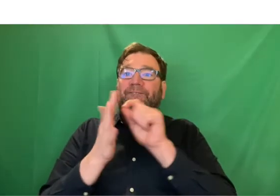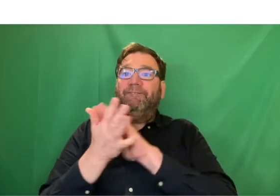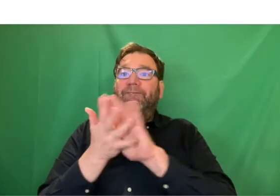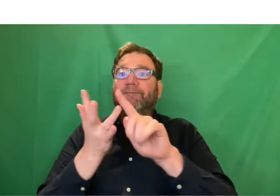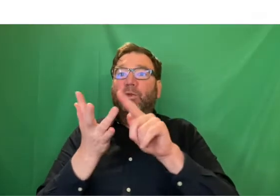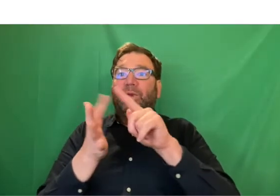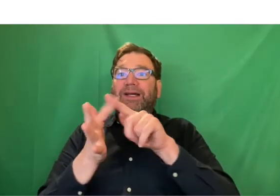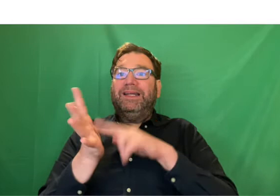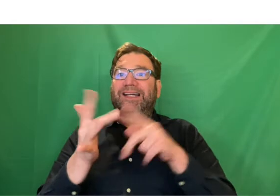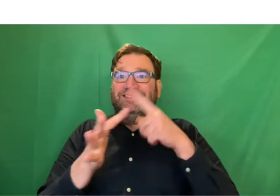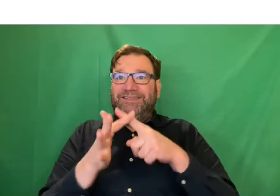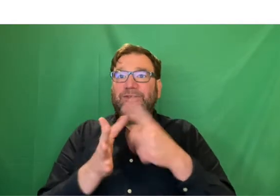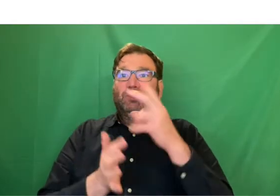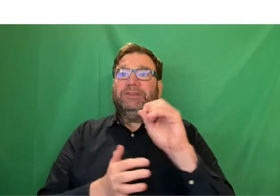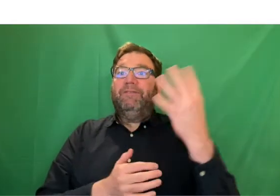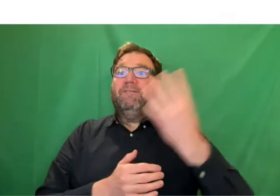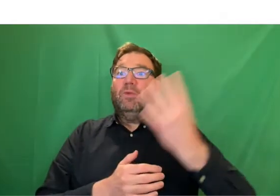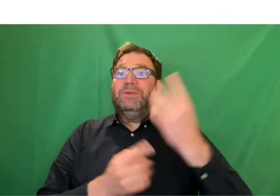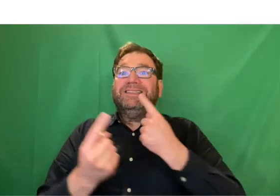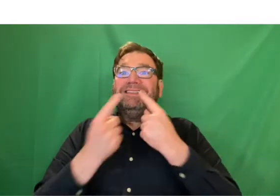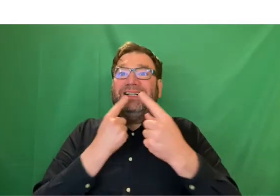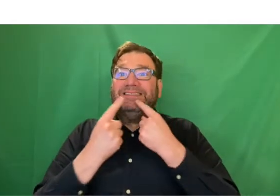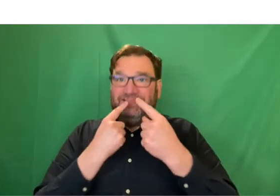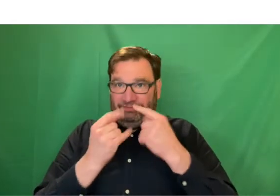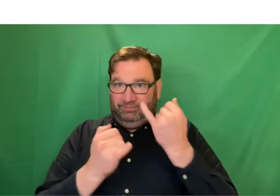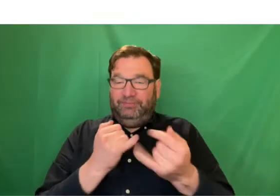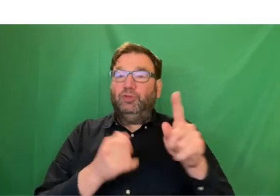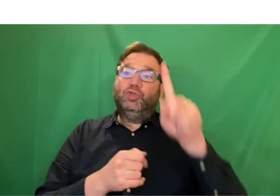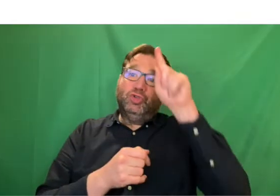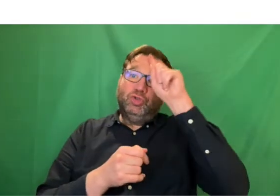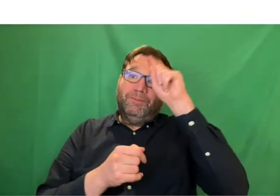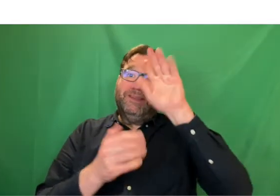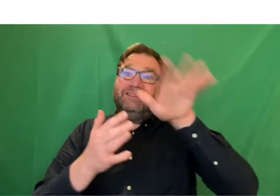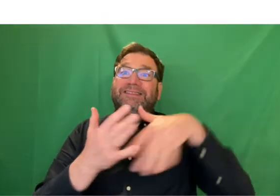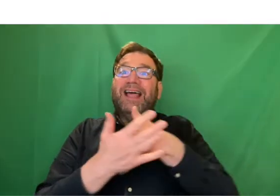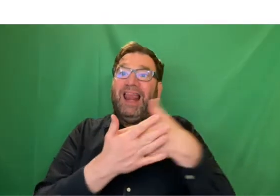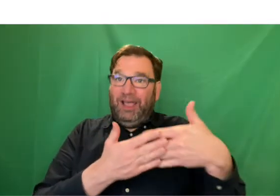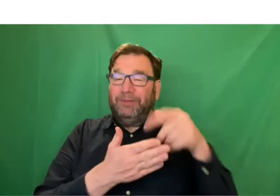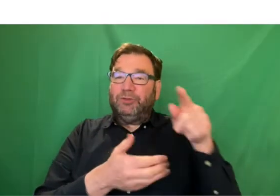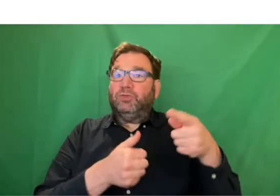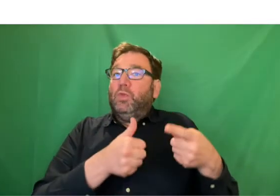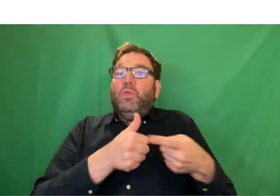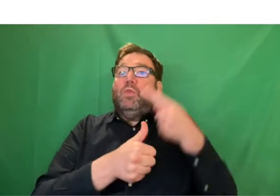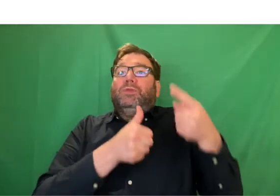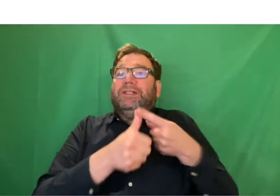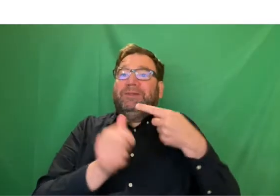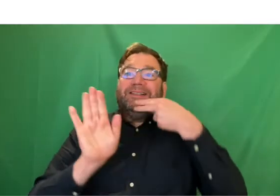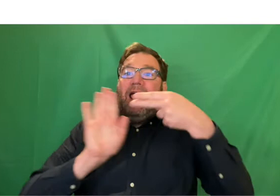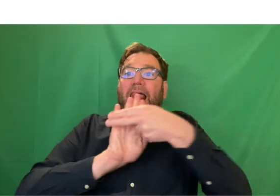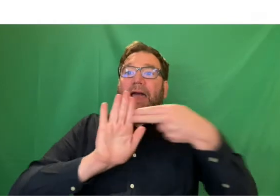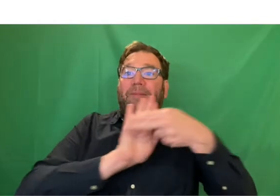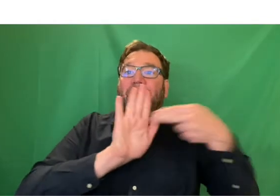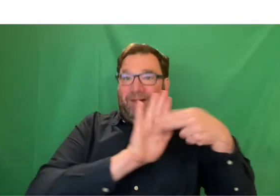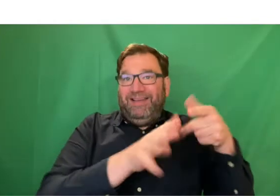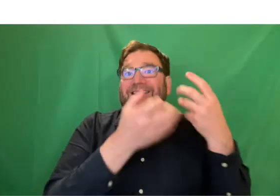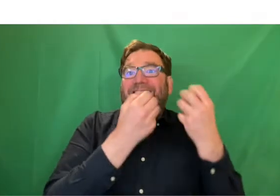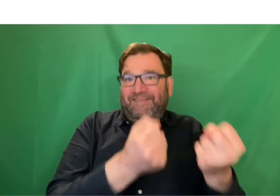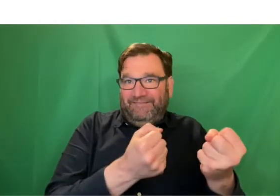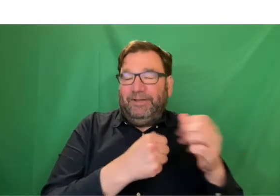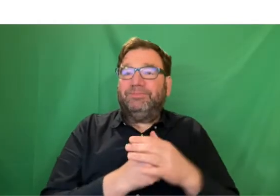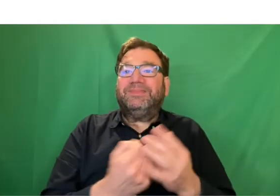Weather 2014 dataset is our last one, which is a German sign language dataset for which automatic generated labels are